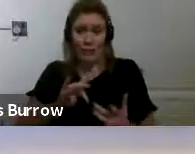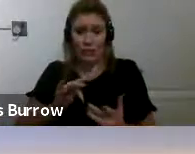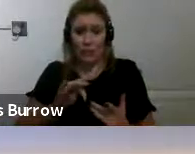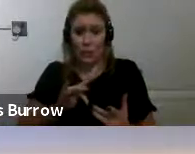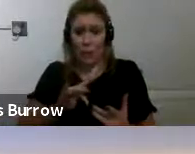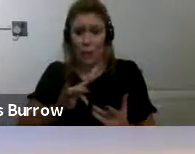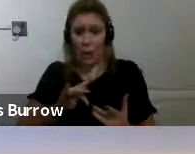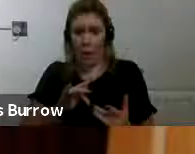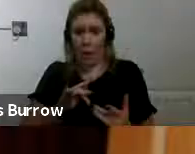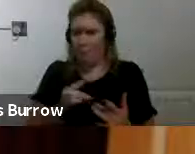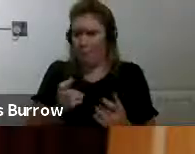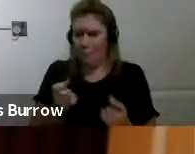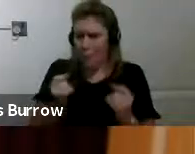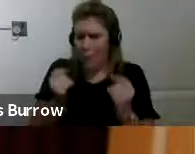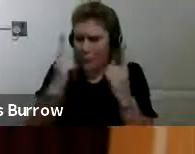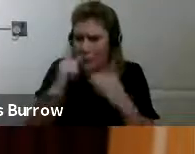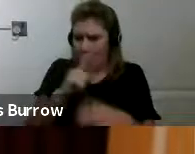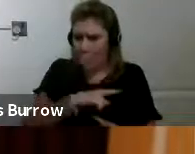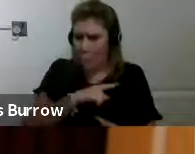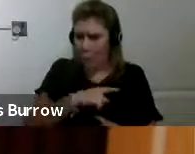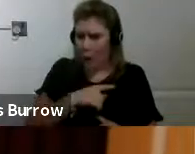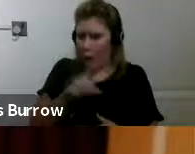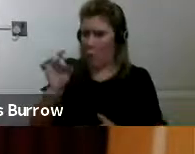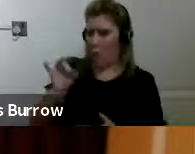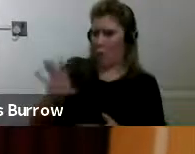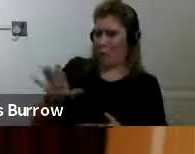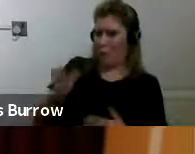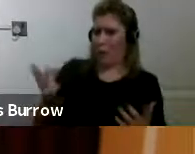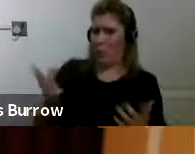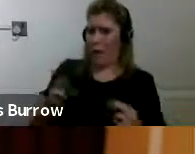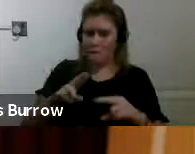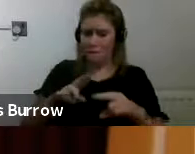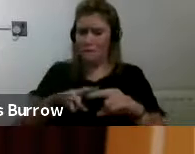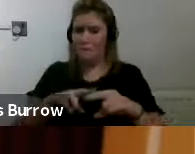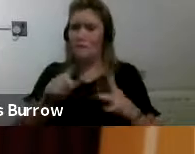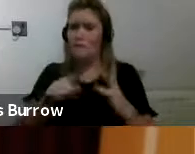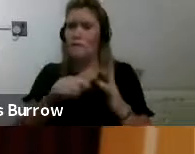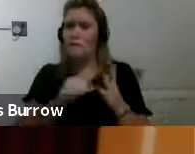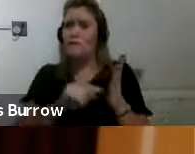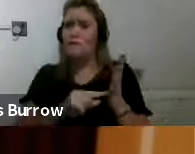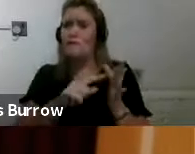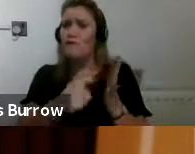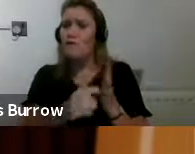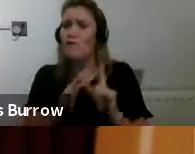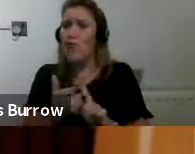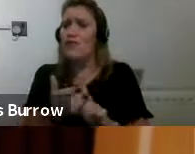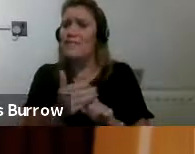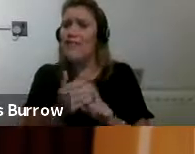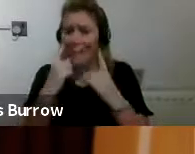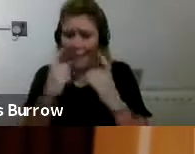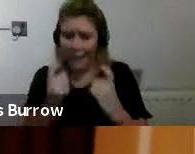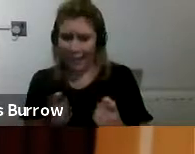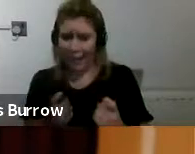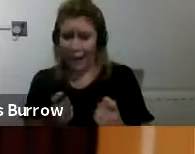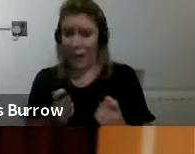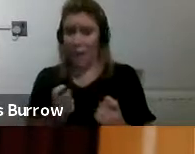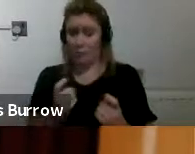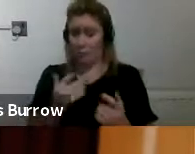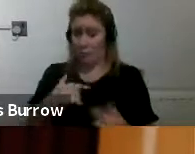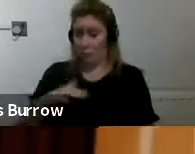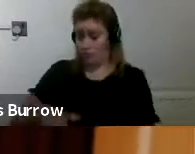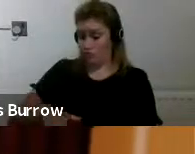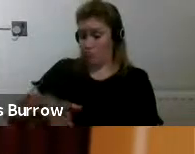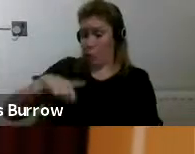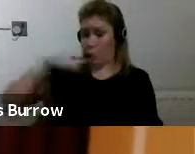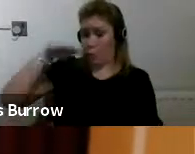care. When I got older, there's so many things I've done bad in the